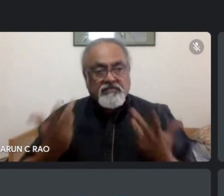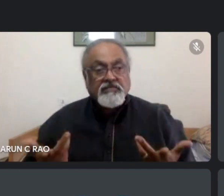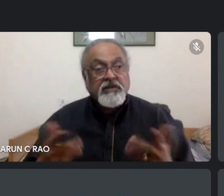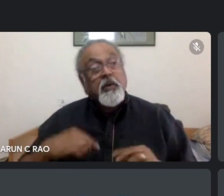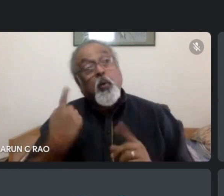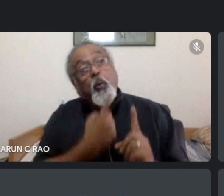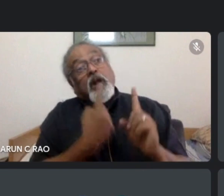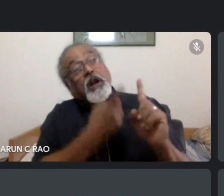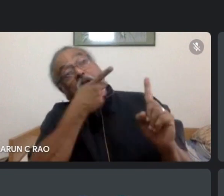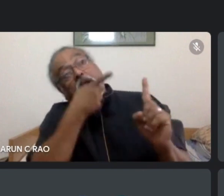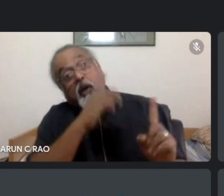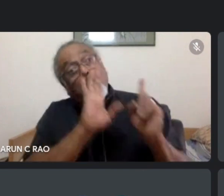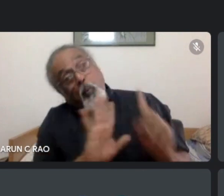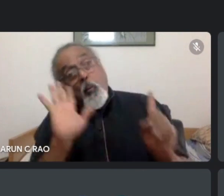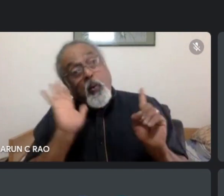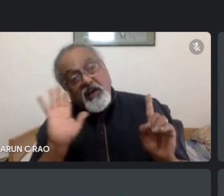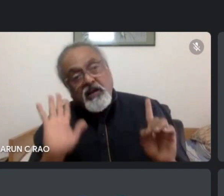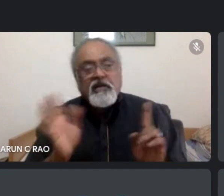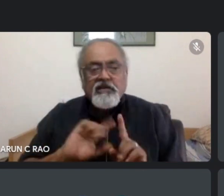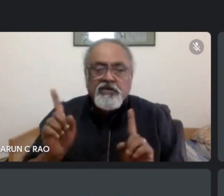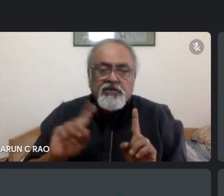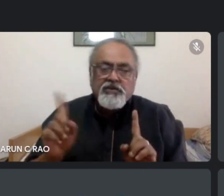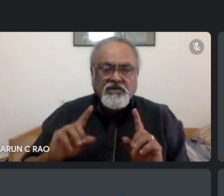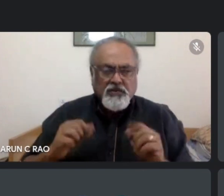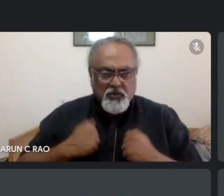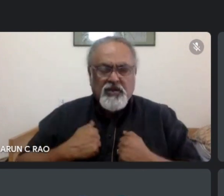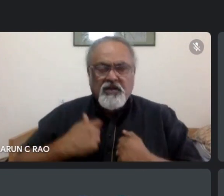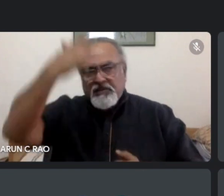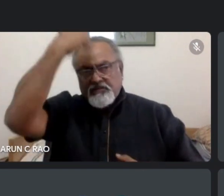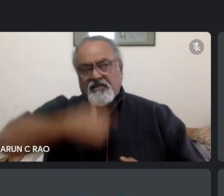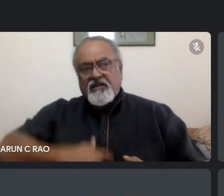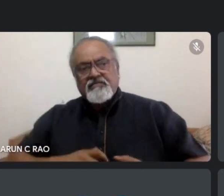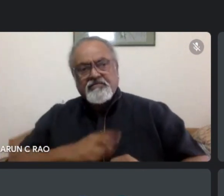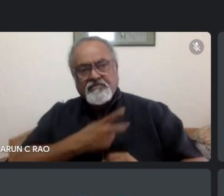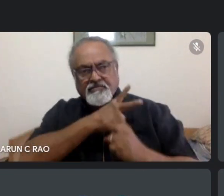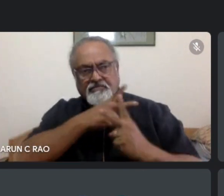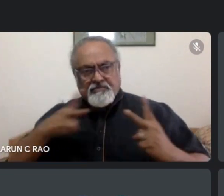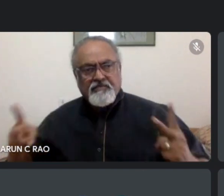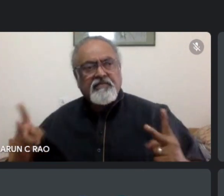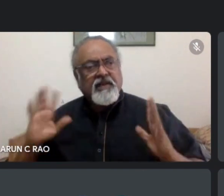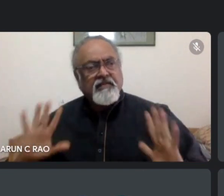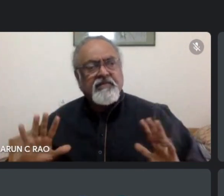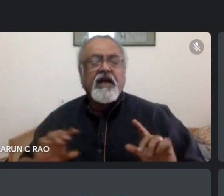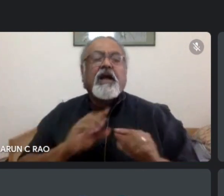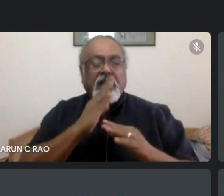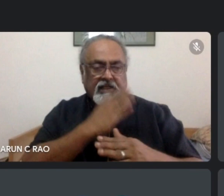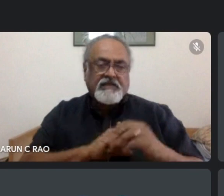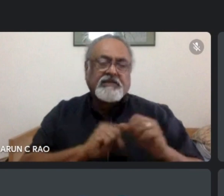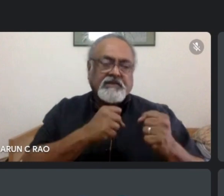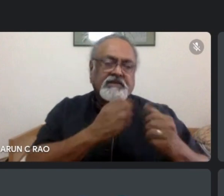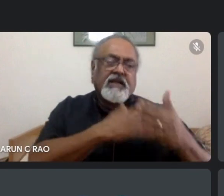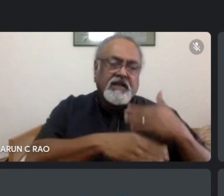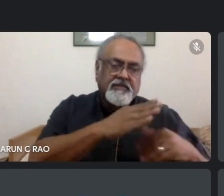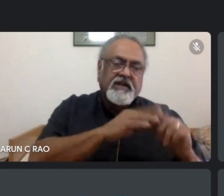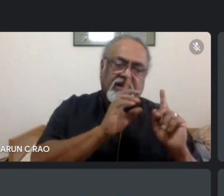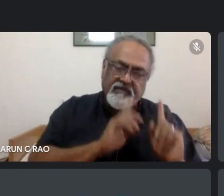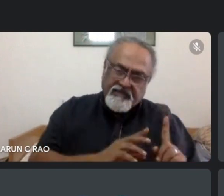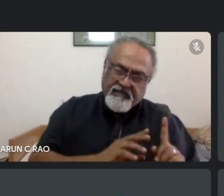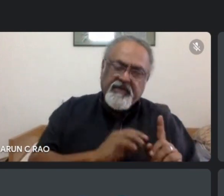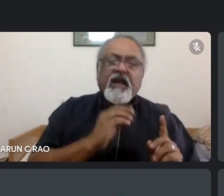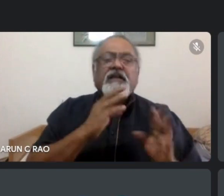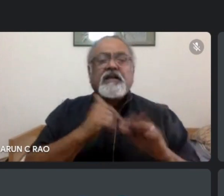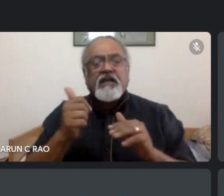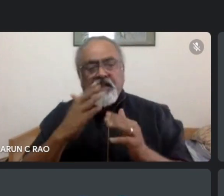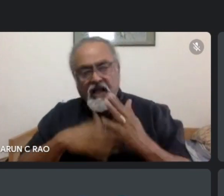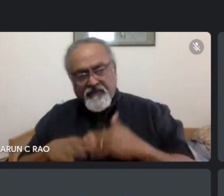personality. That in itself, I feel is like an act of self advocacy.